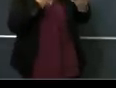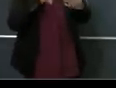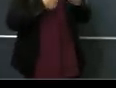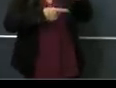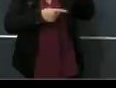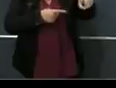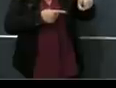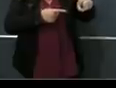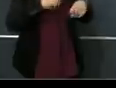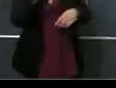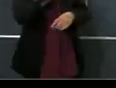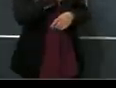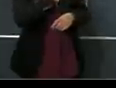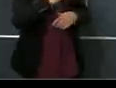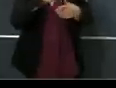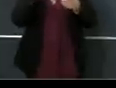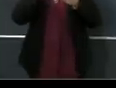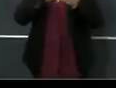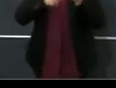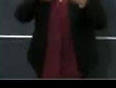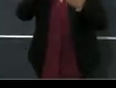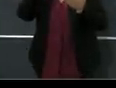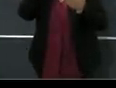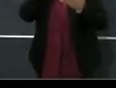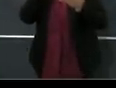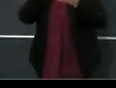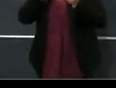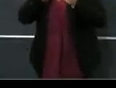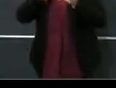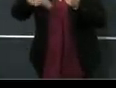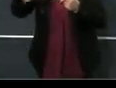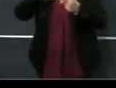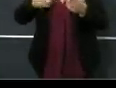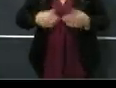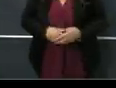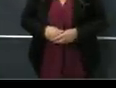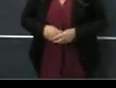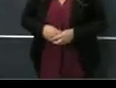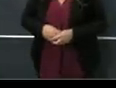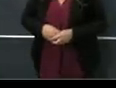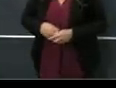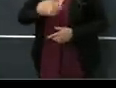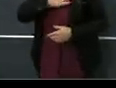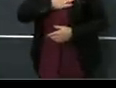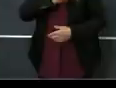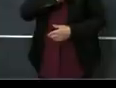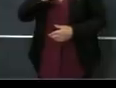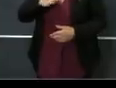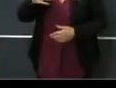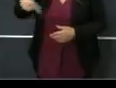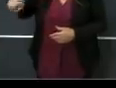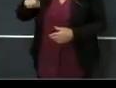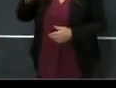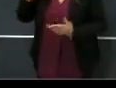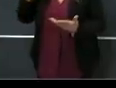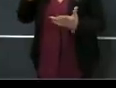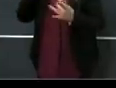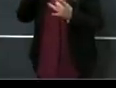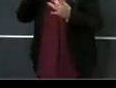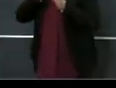define the need as you'll hear it today. I want to thank my staff who've literally been on the phone with school districts